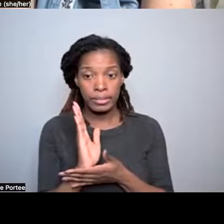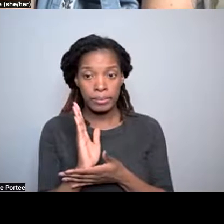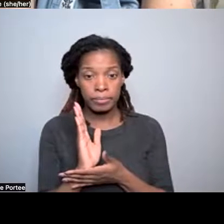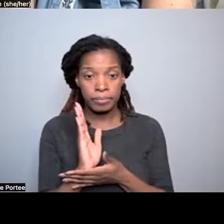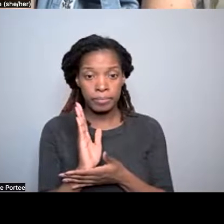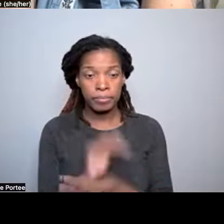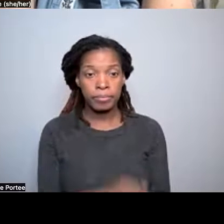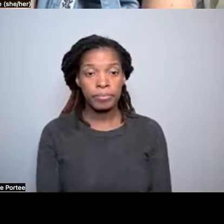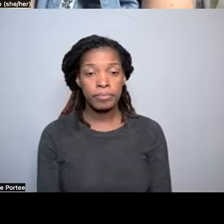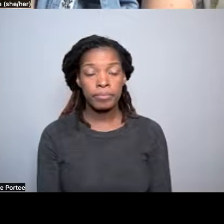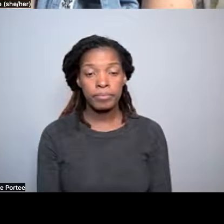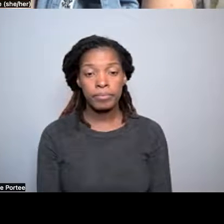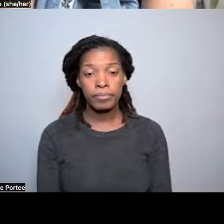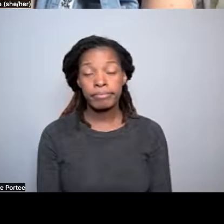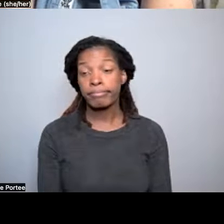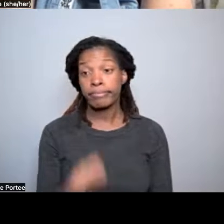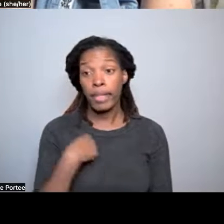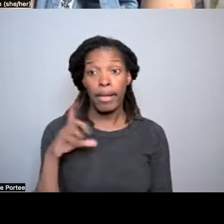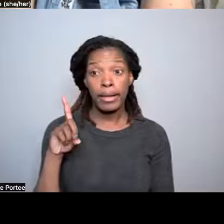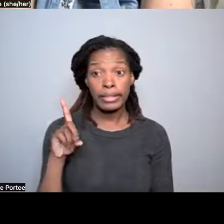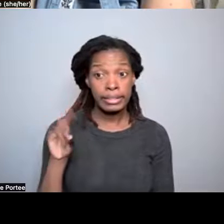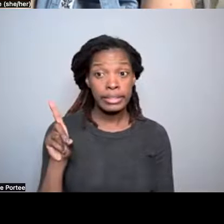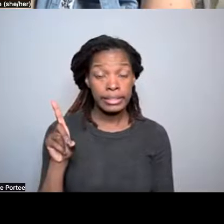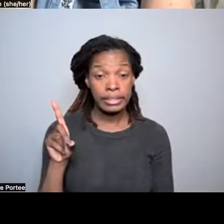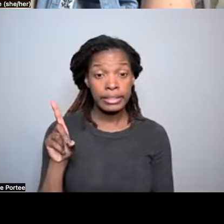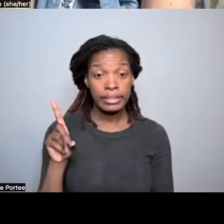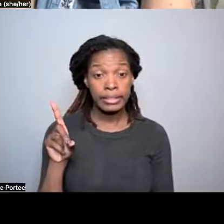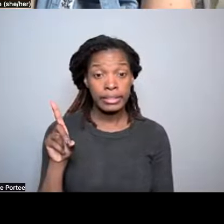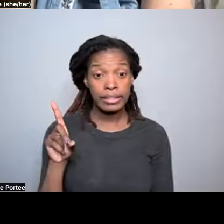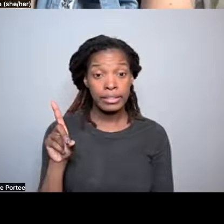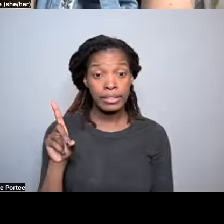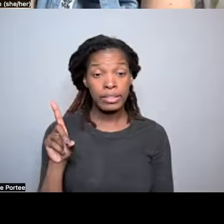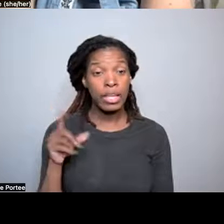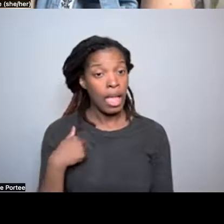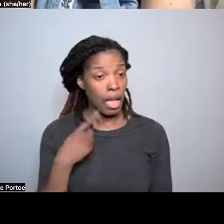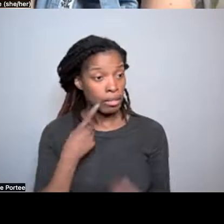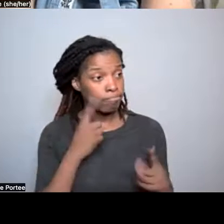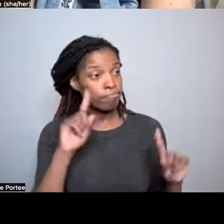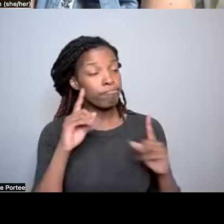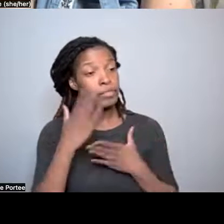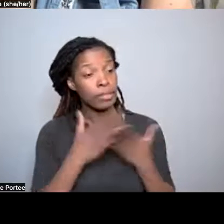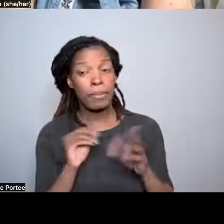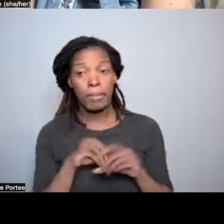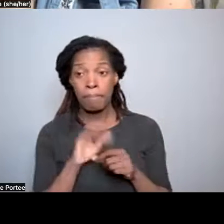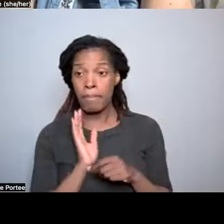I did it, and I got some accomplishments in my country,